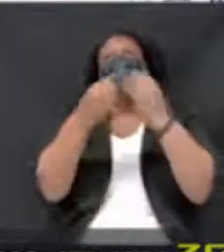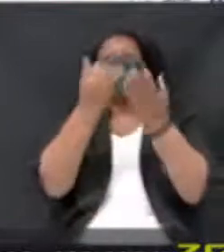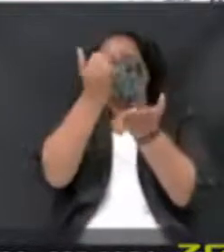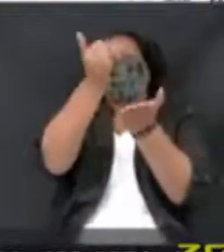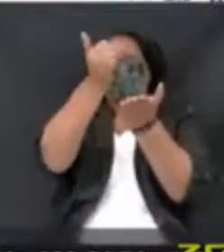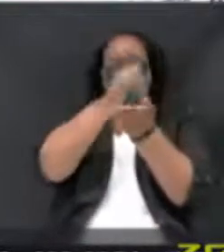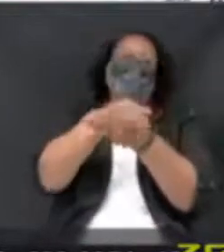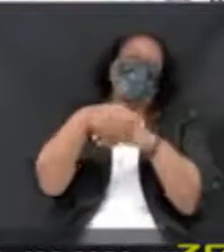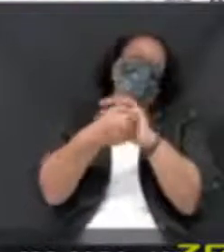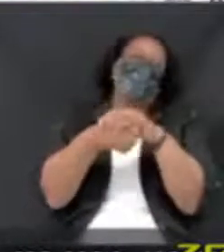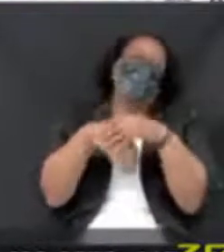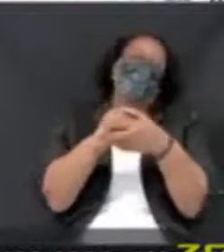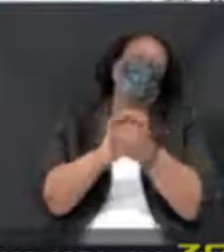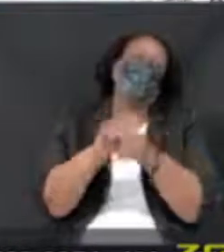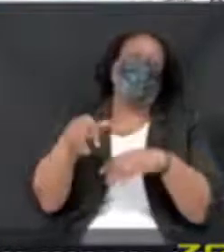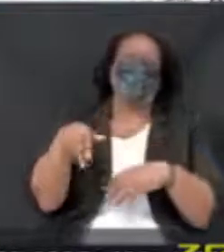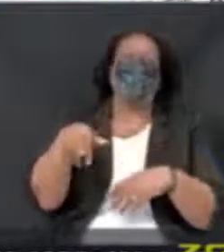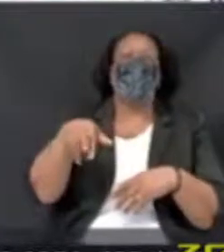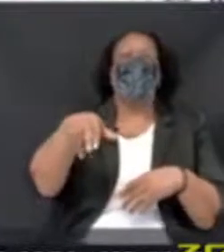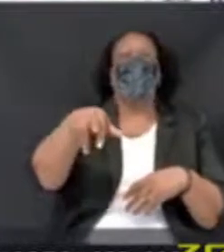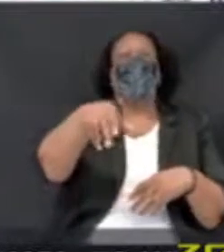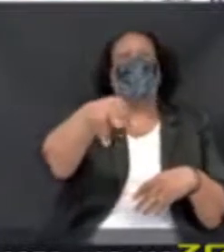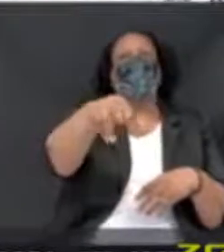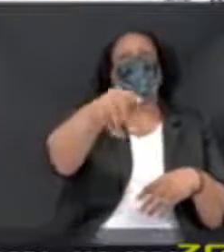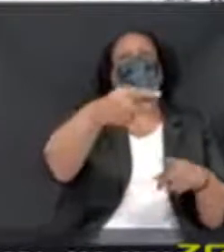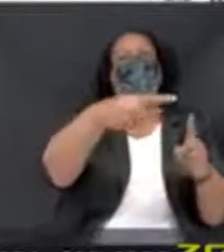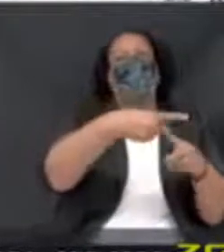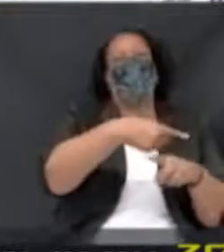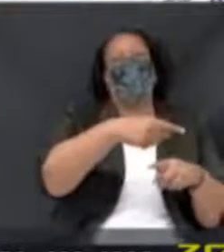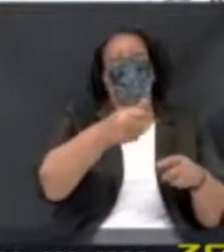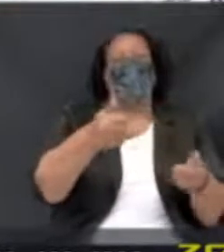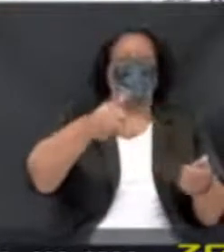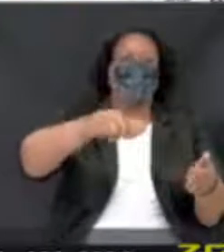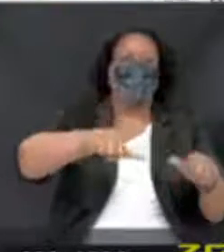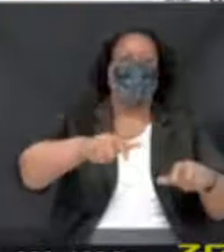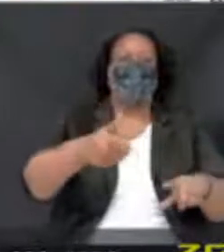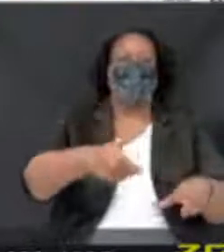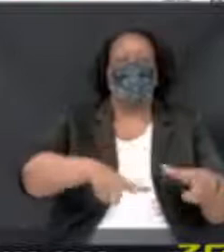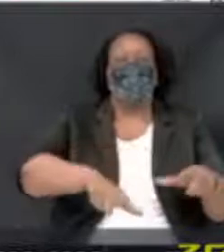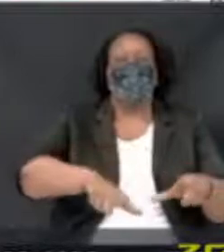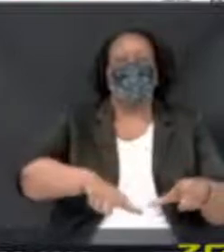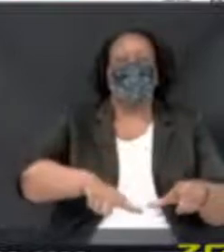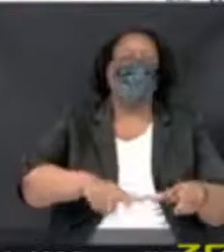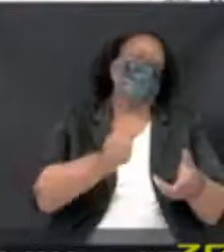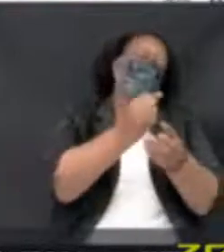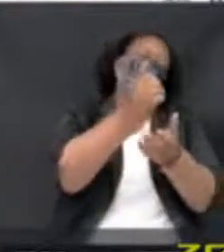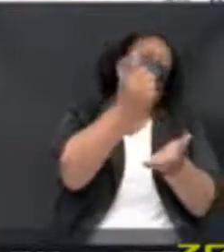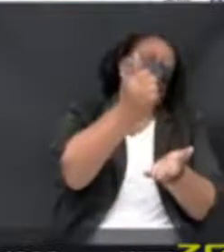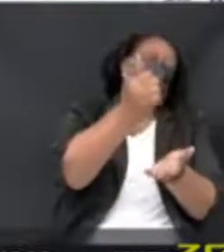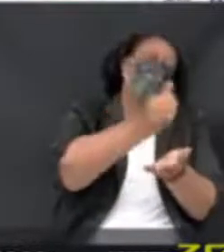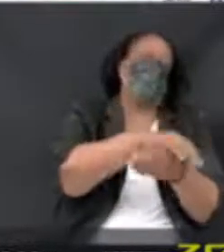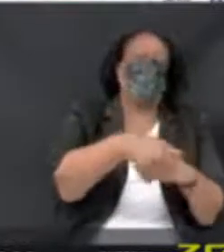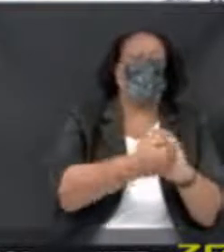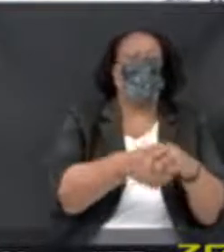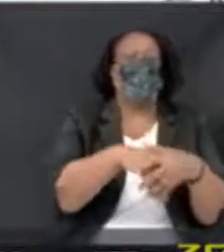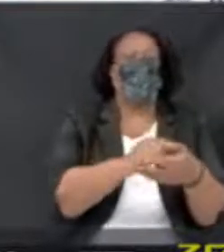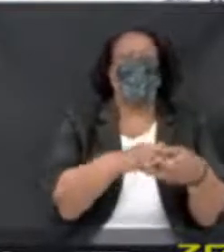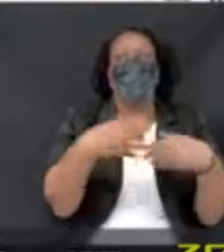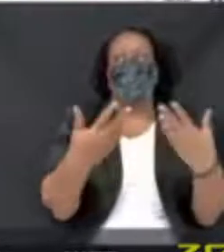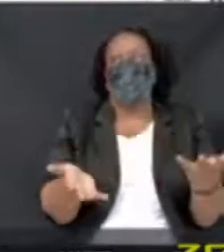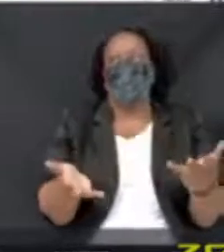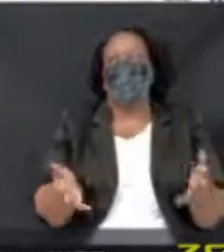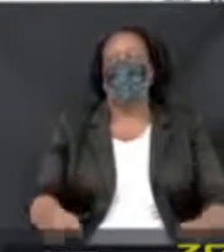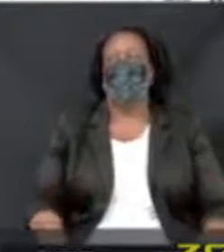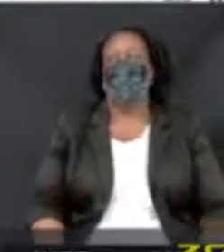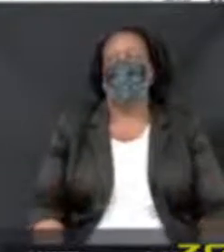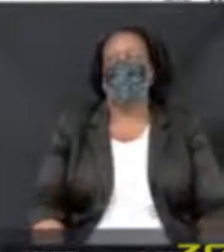why can't vax and unvax participate in Carnival, vax and unvax are participating in Carnival. If you're